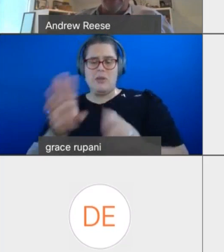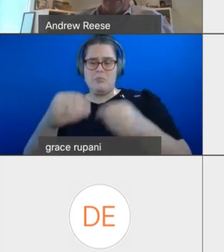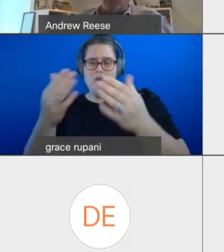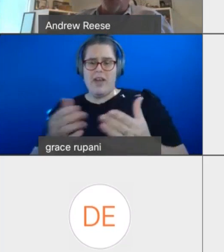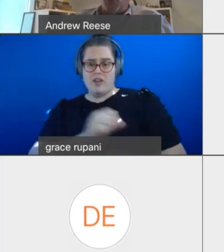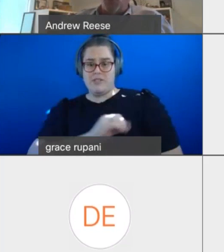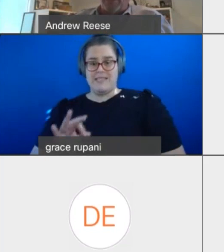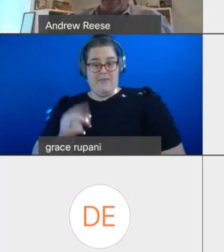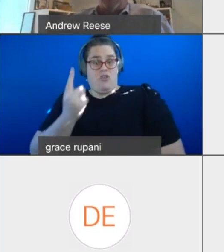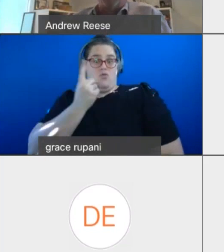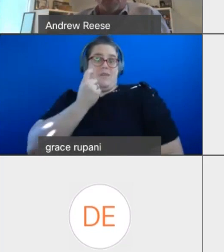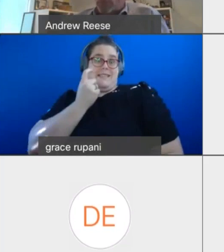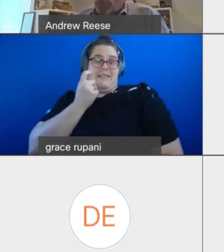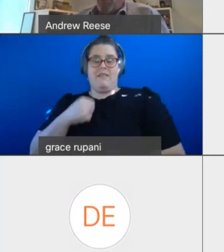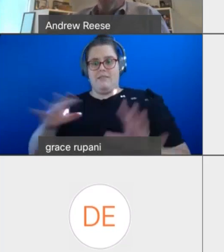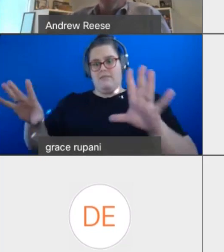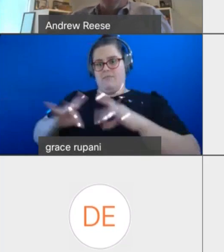list in the last 2 weeks.